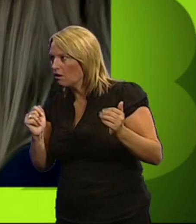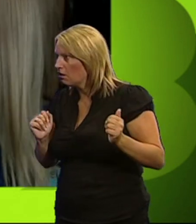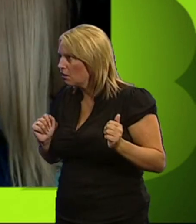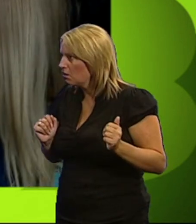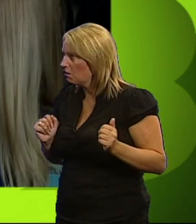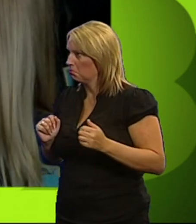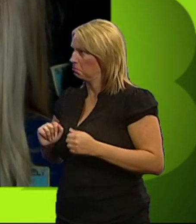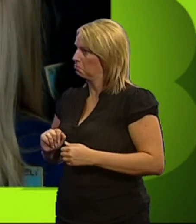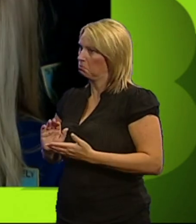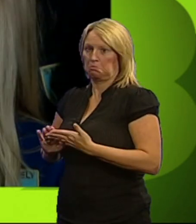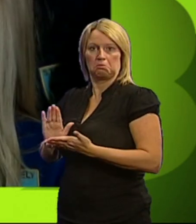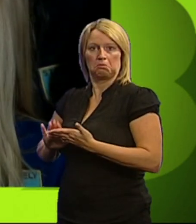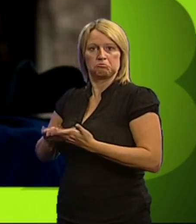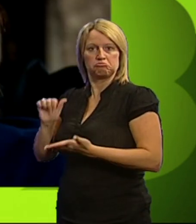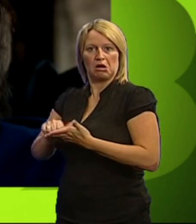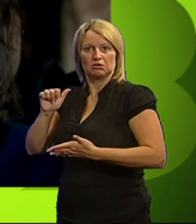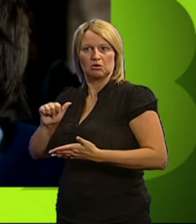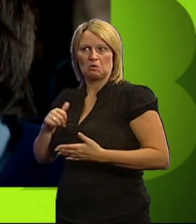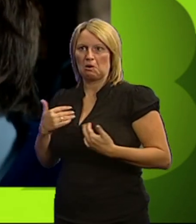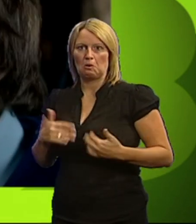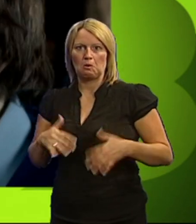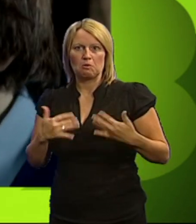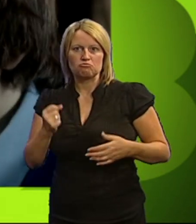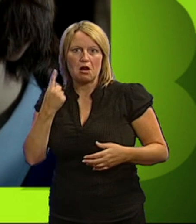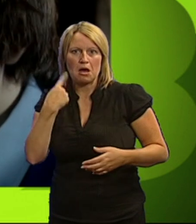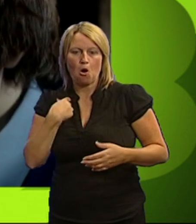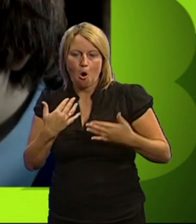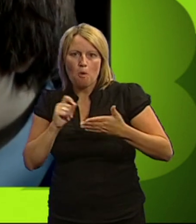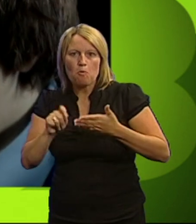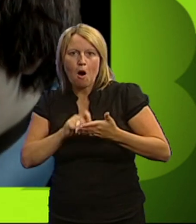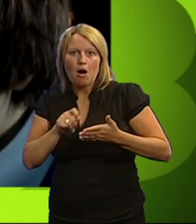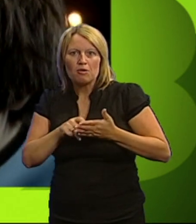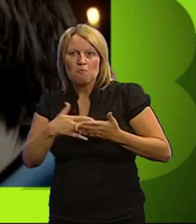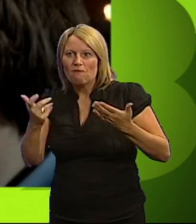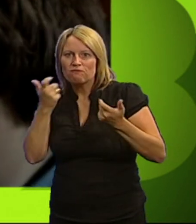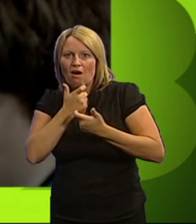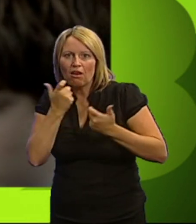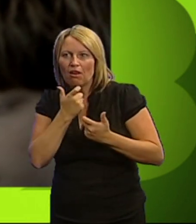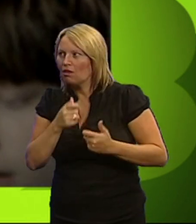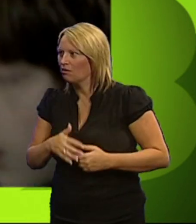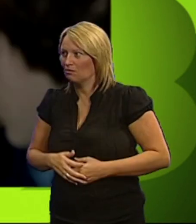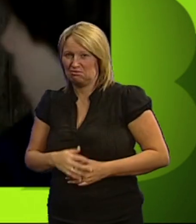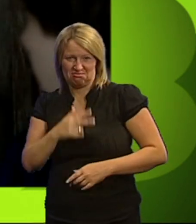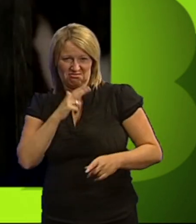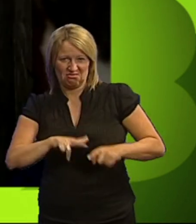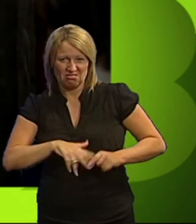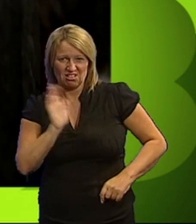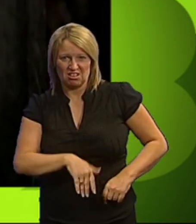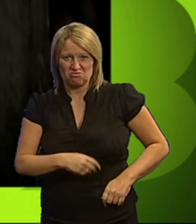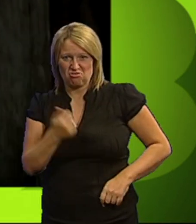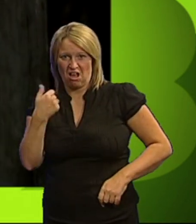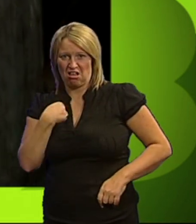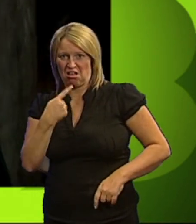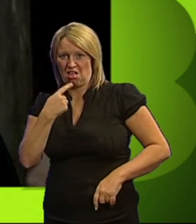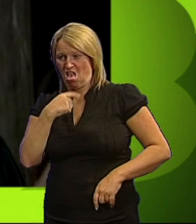3,921. Correct. Wow, I never realized doing homework could be so much fun. You're joking. I'd rather have my